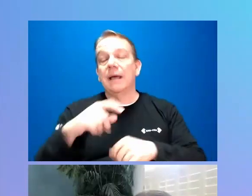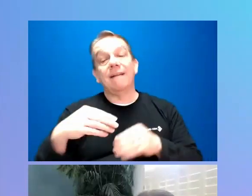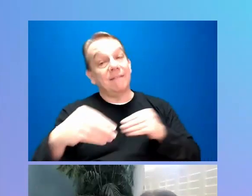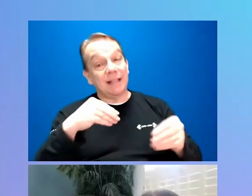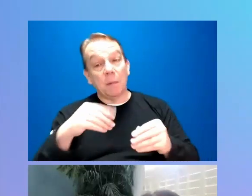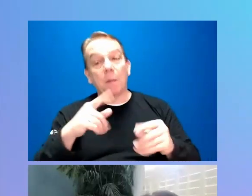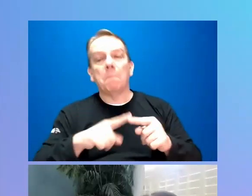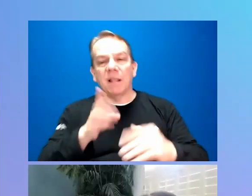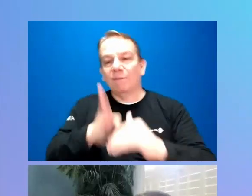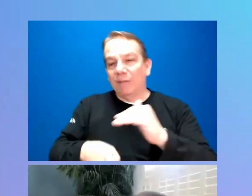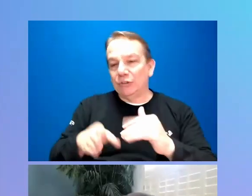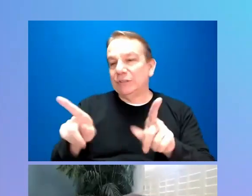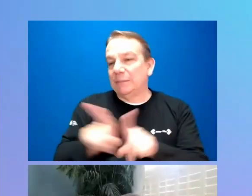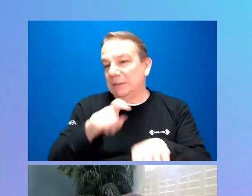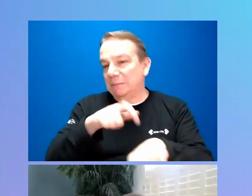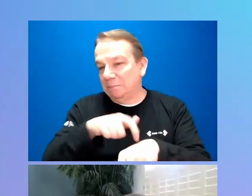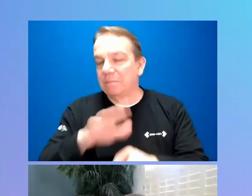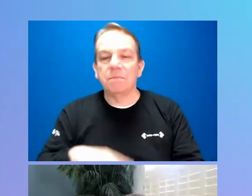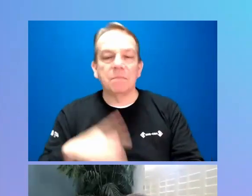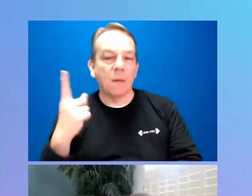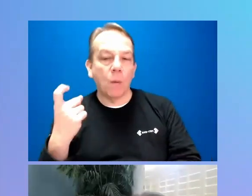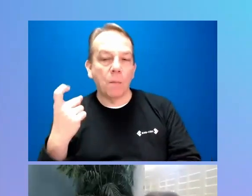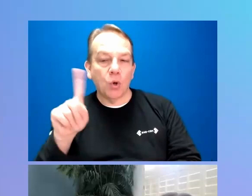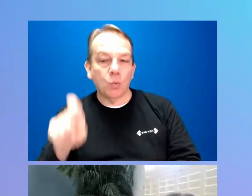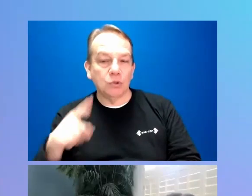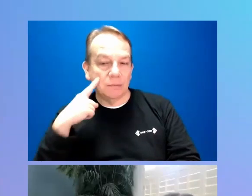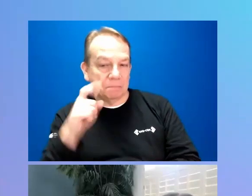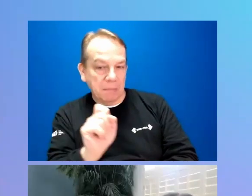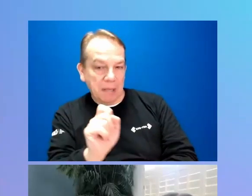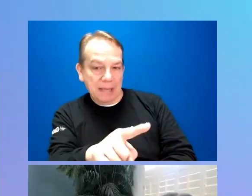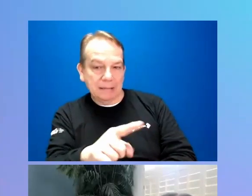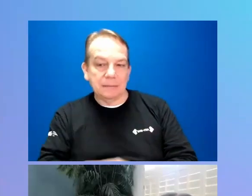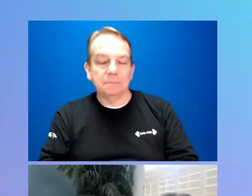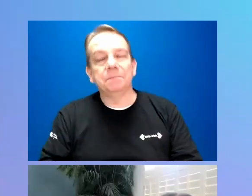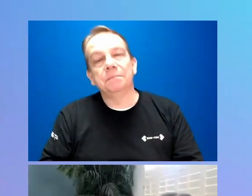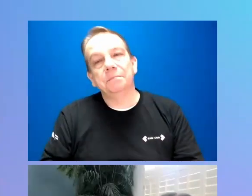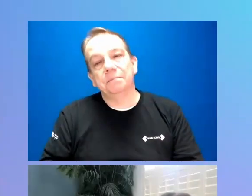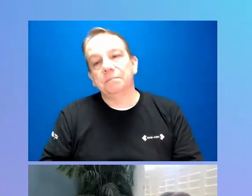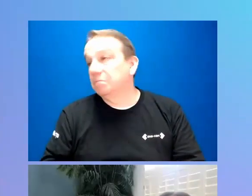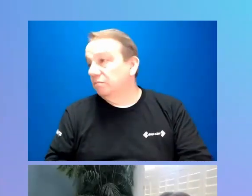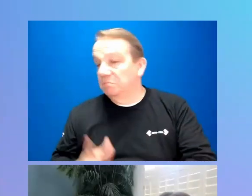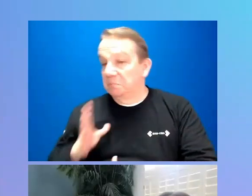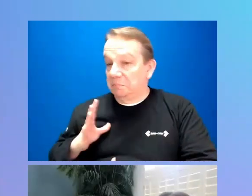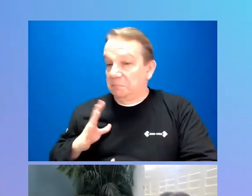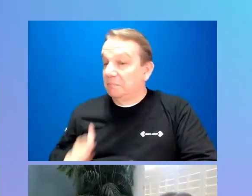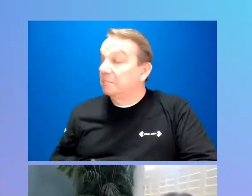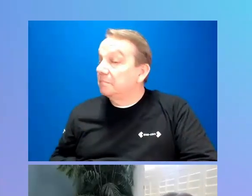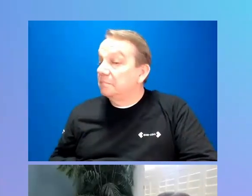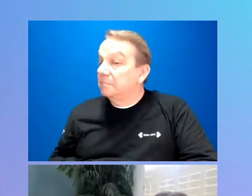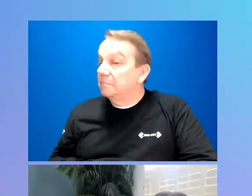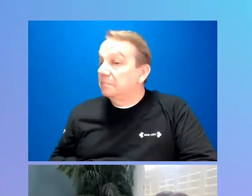done. I got one more question for you on predictions. Sure. What do you think